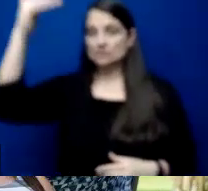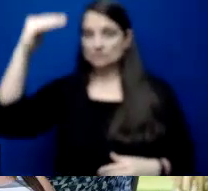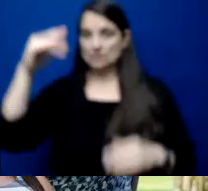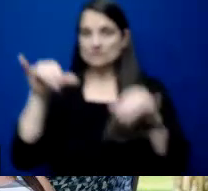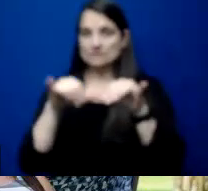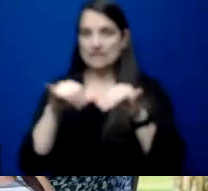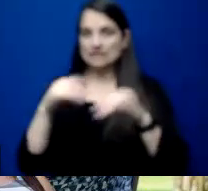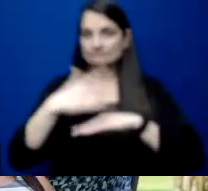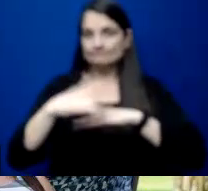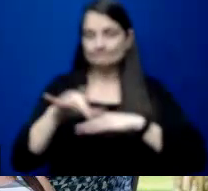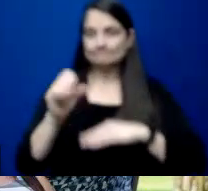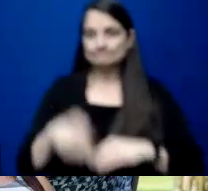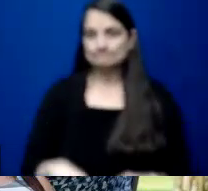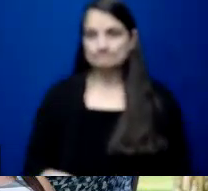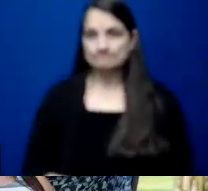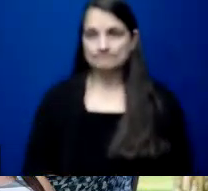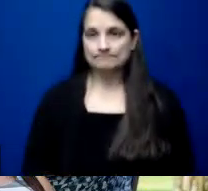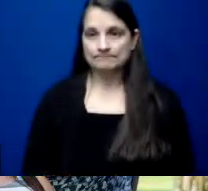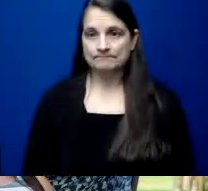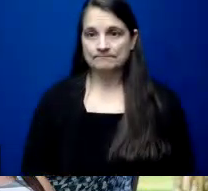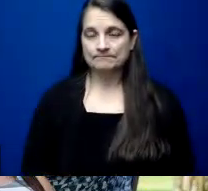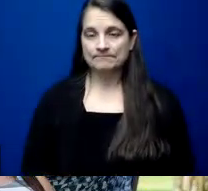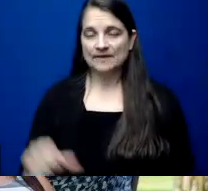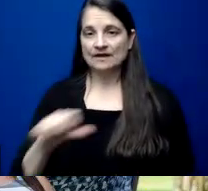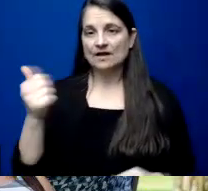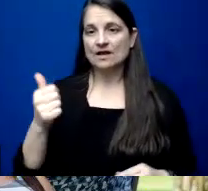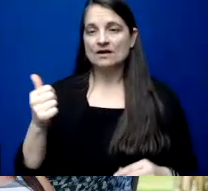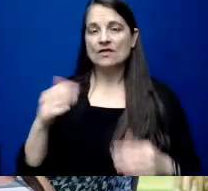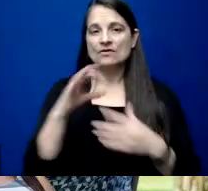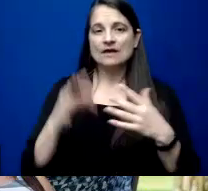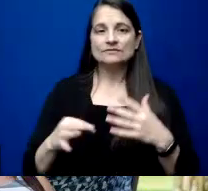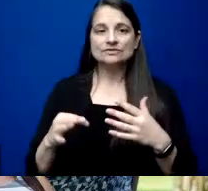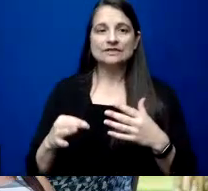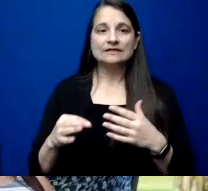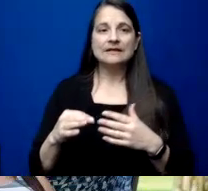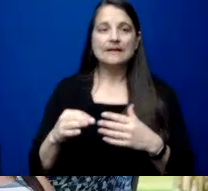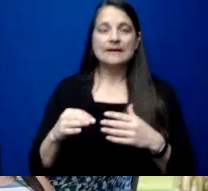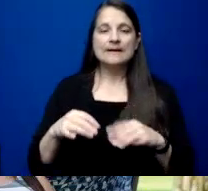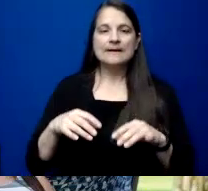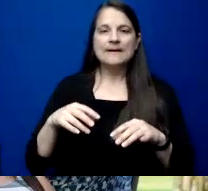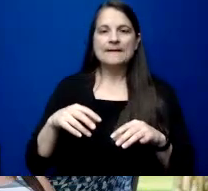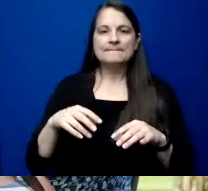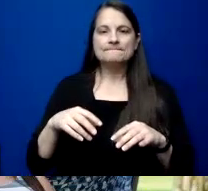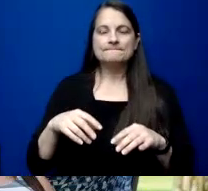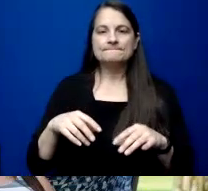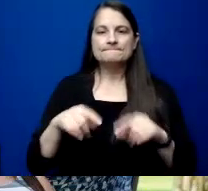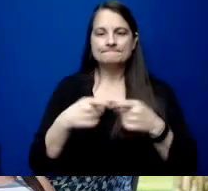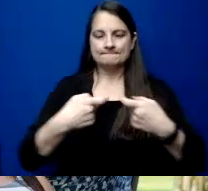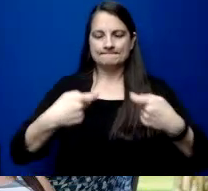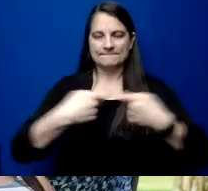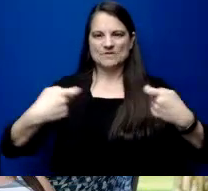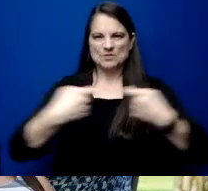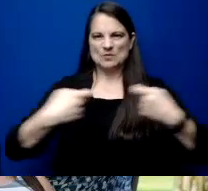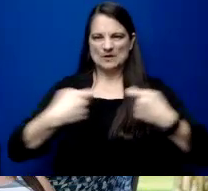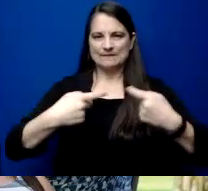there. Another option is like a bouncy band for feet. The picture on this slide shows it at a